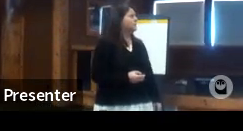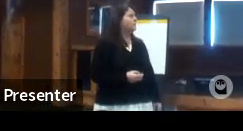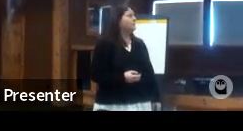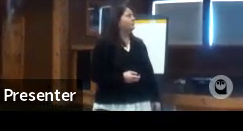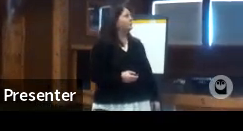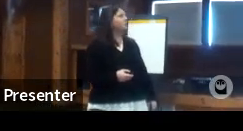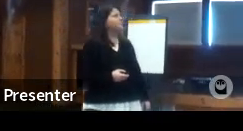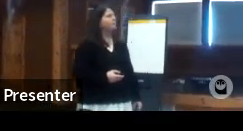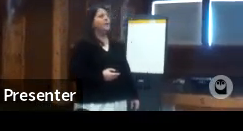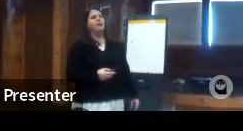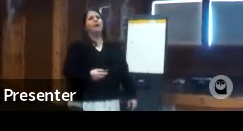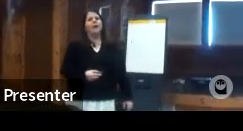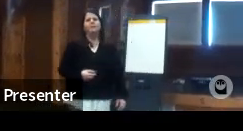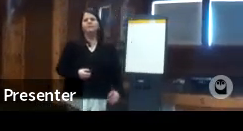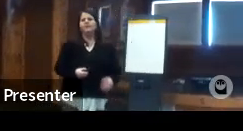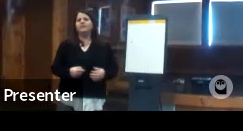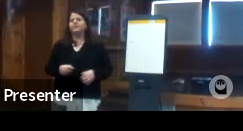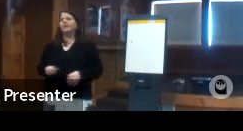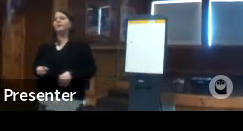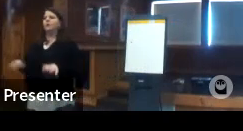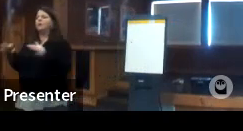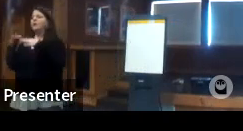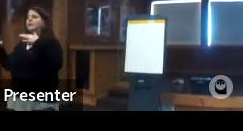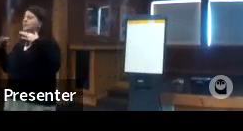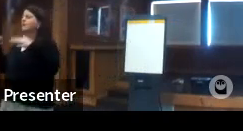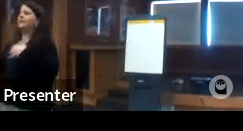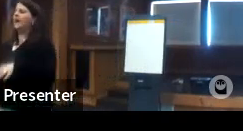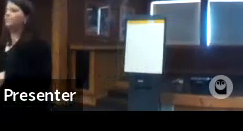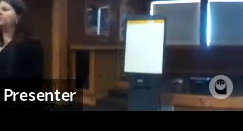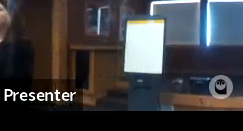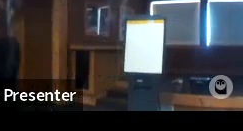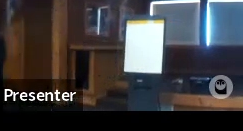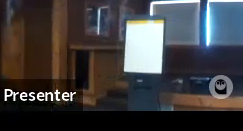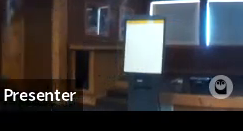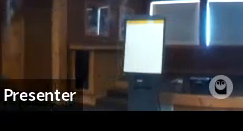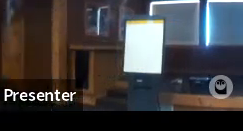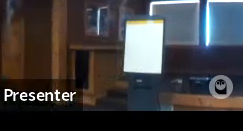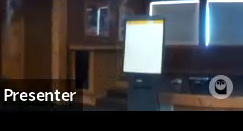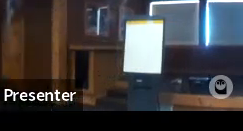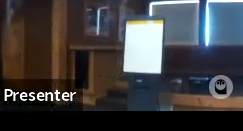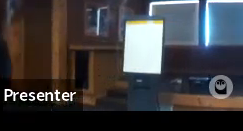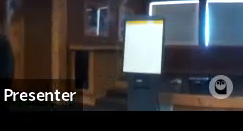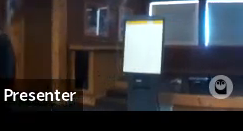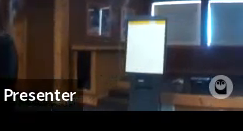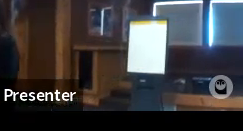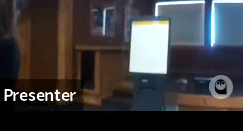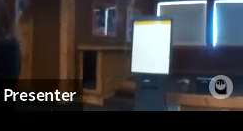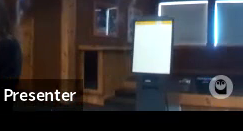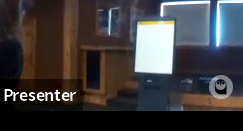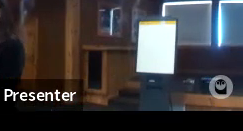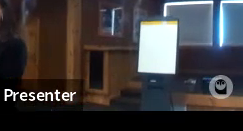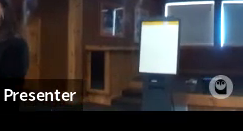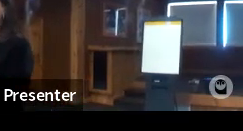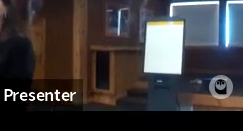all things that are beneficial. How many of you have ever testified in court? Not necessarily as an expert, just ever testified for any reason, you know,